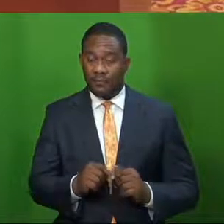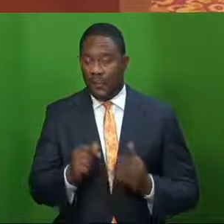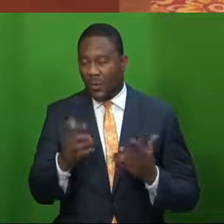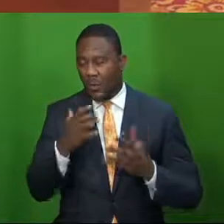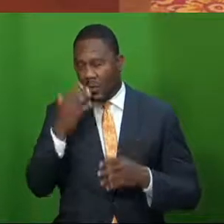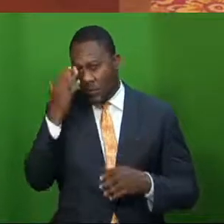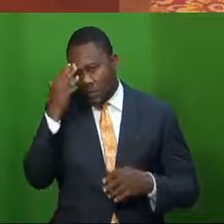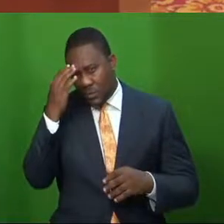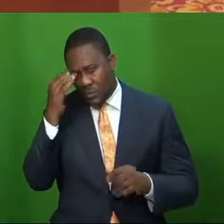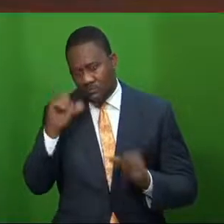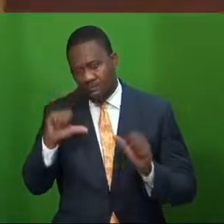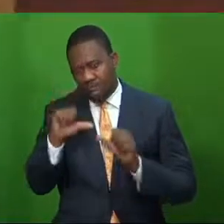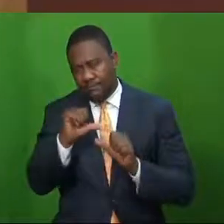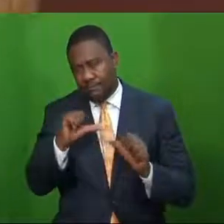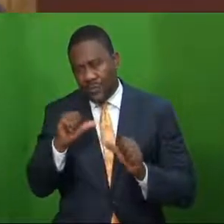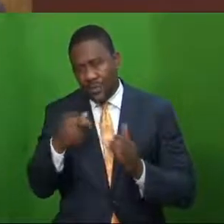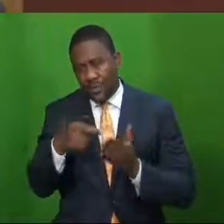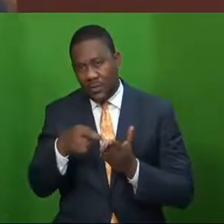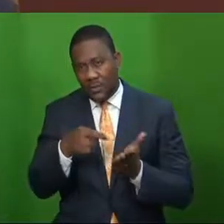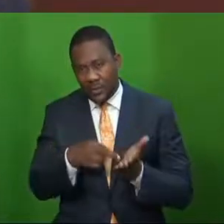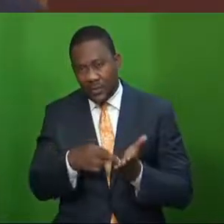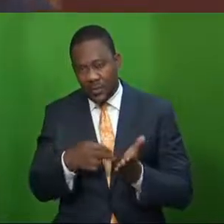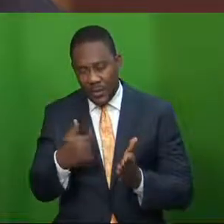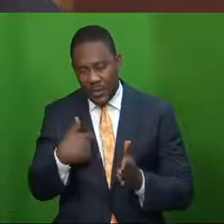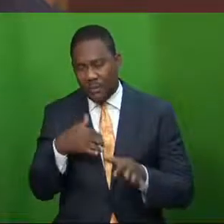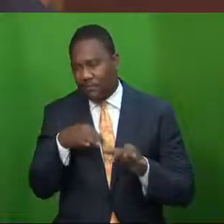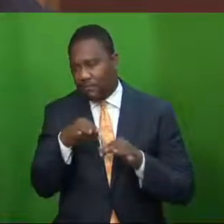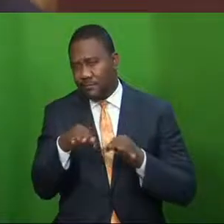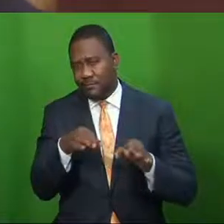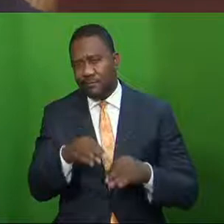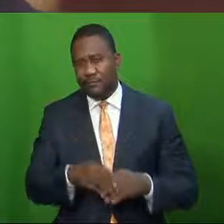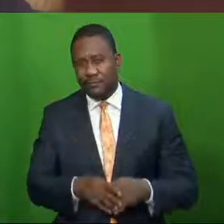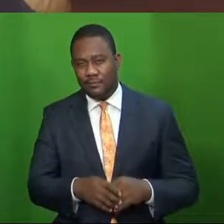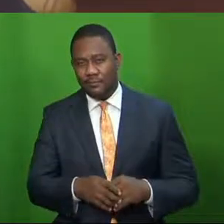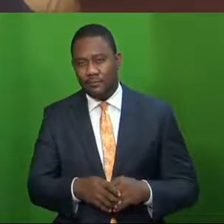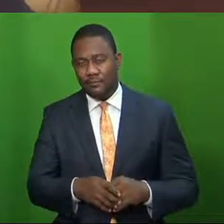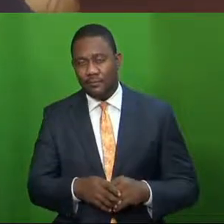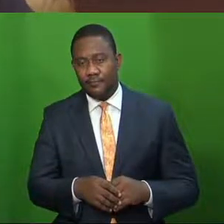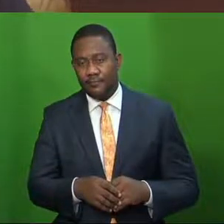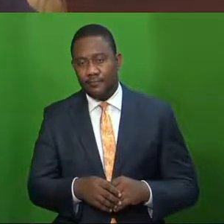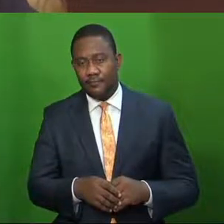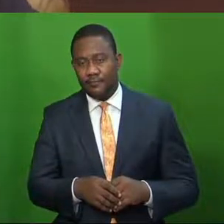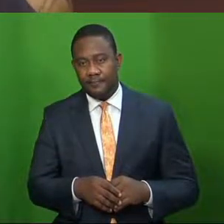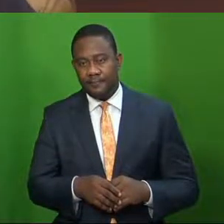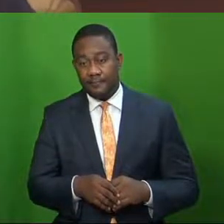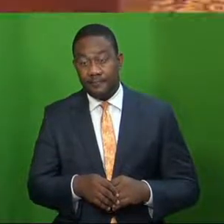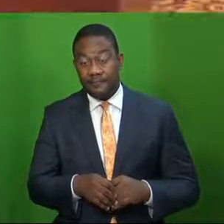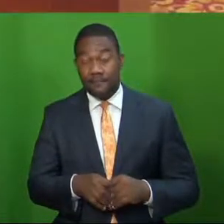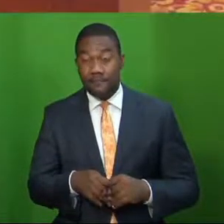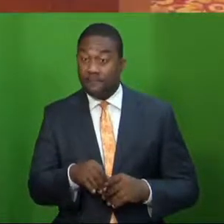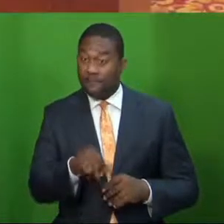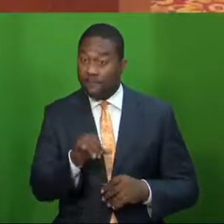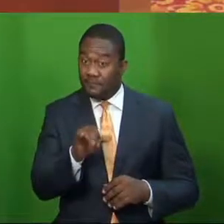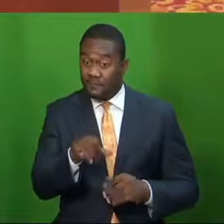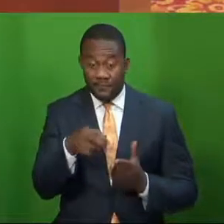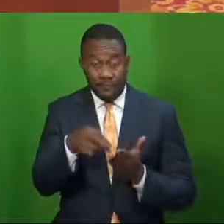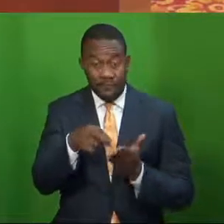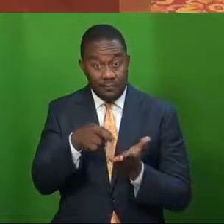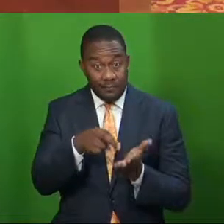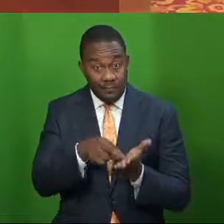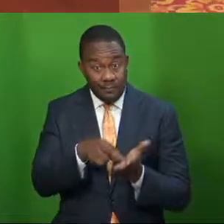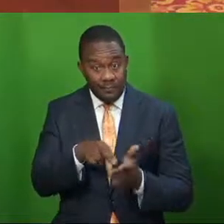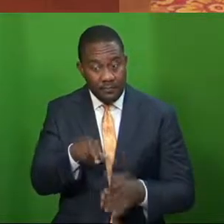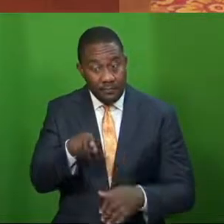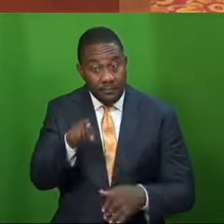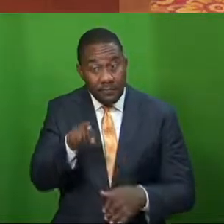I related to that. And it is that that report must be